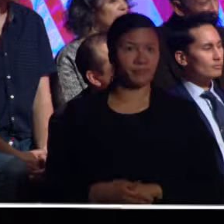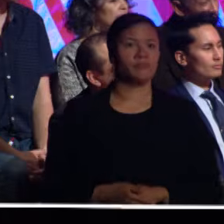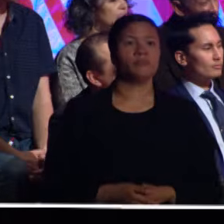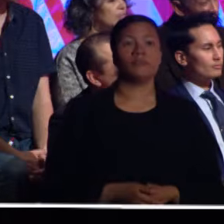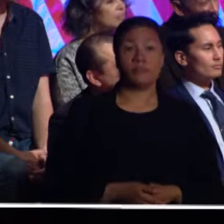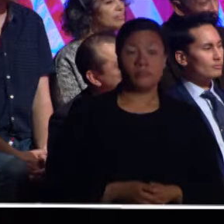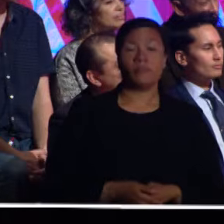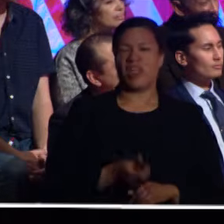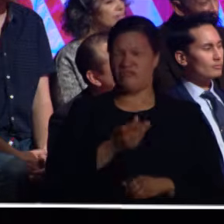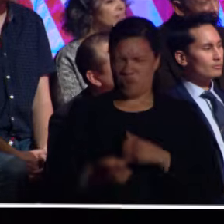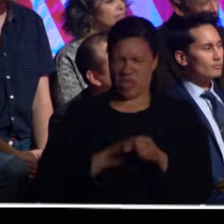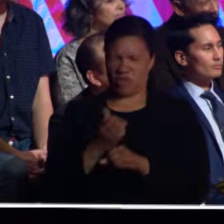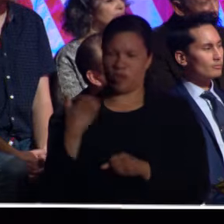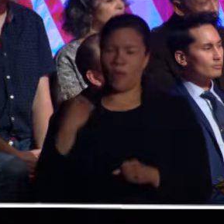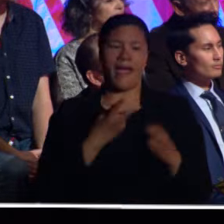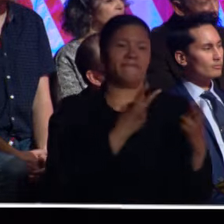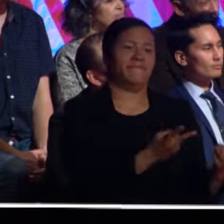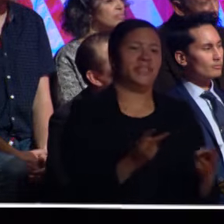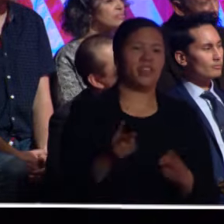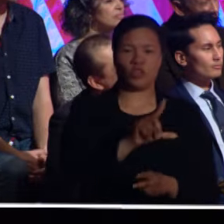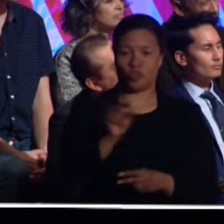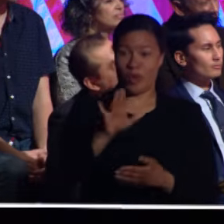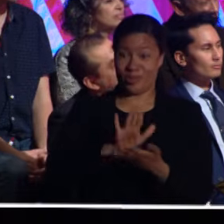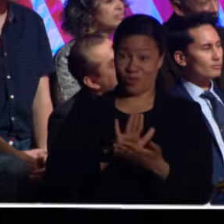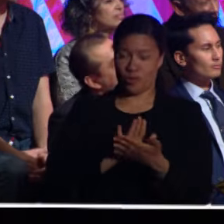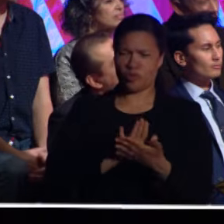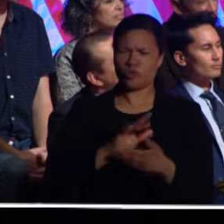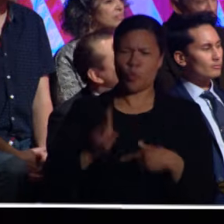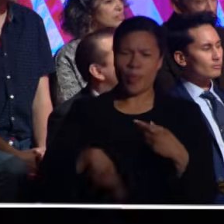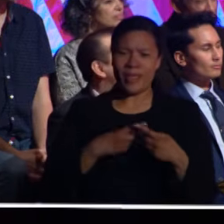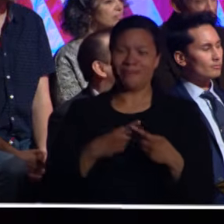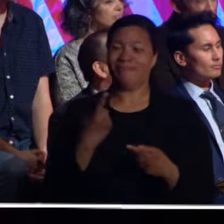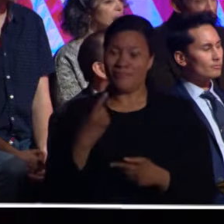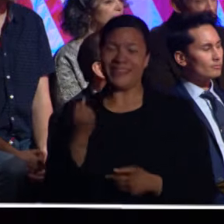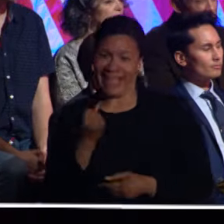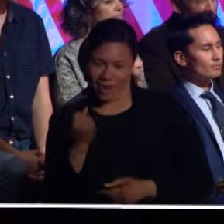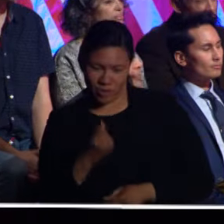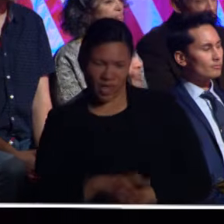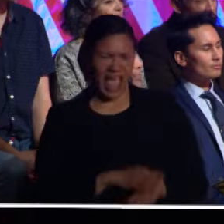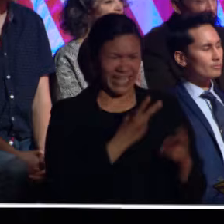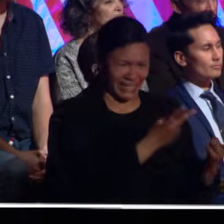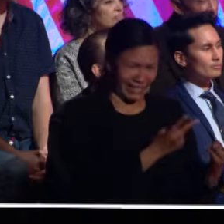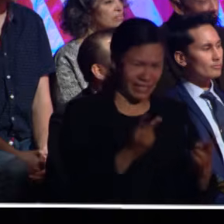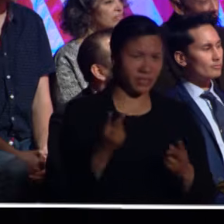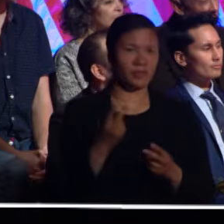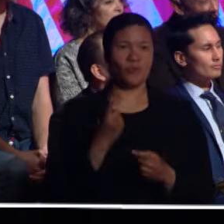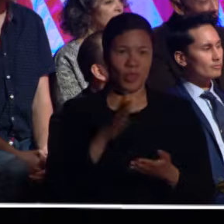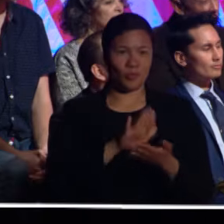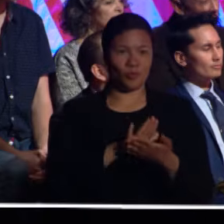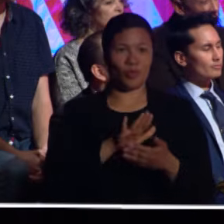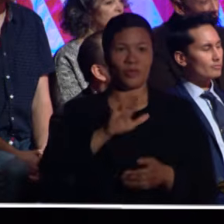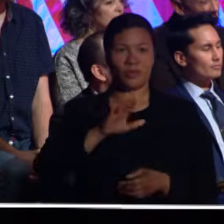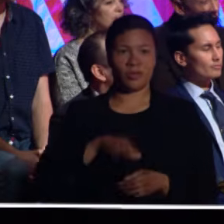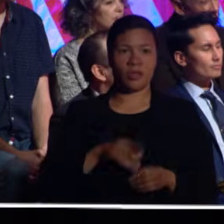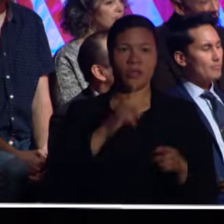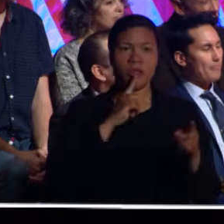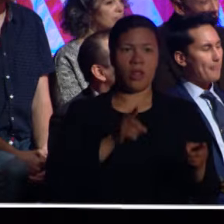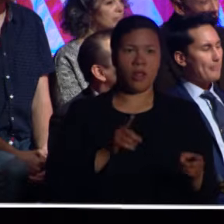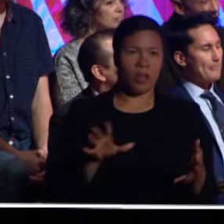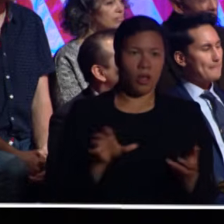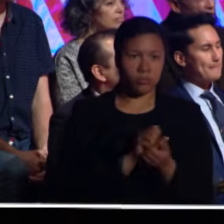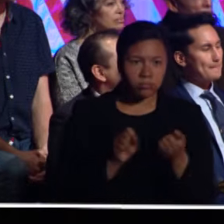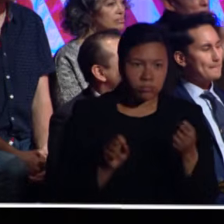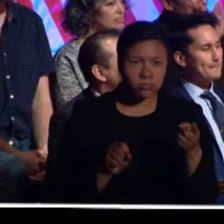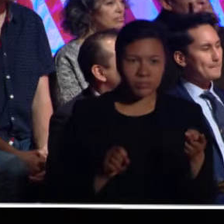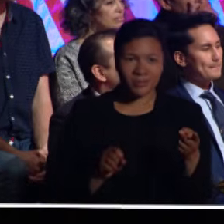I finalized my capital budget. One of these schools that I visited was shuttered. And it was the hope of